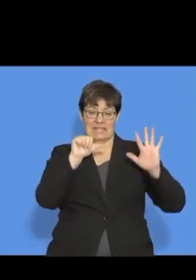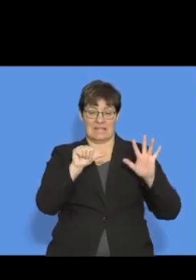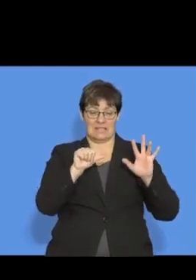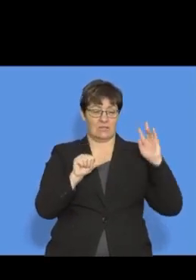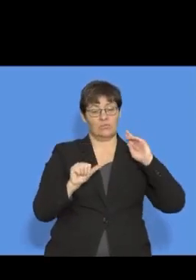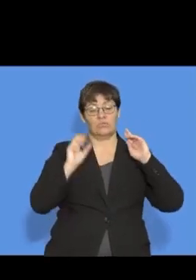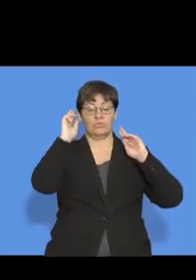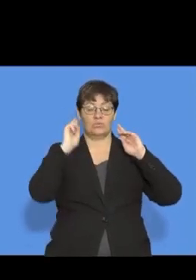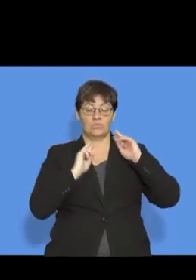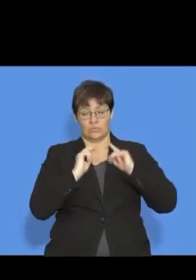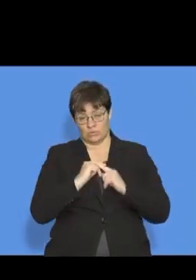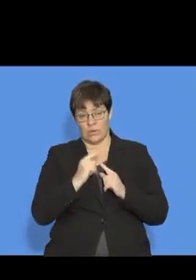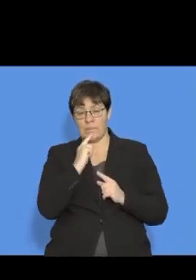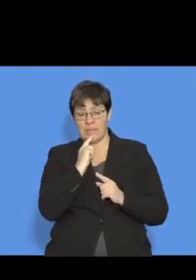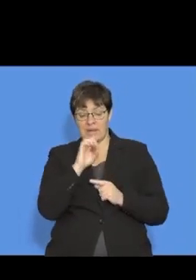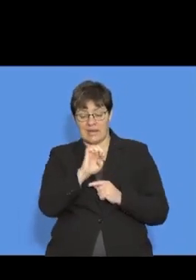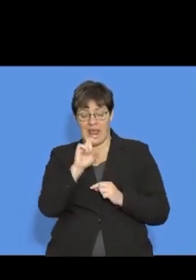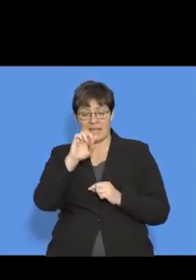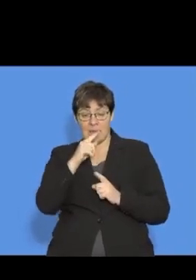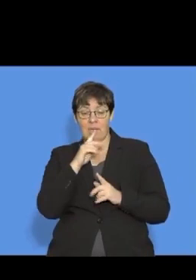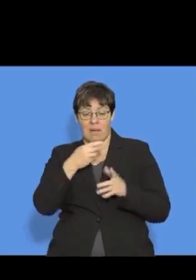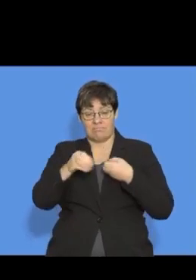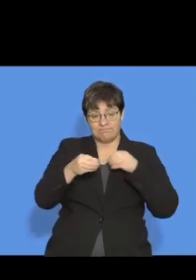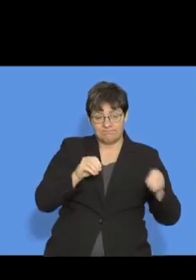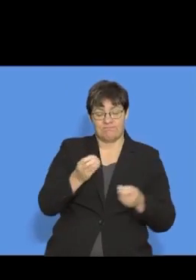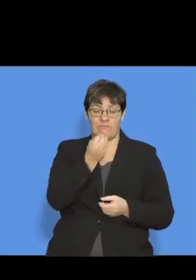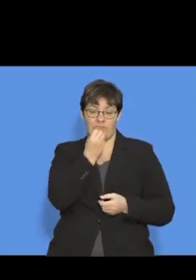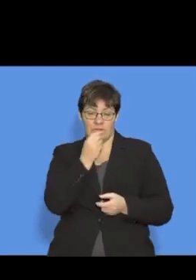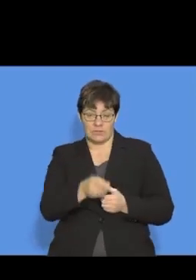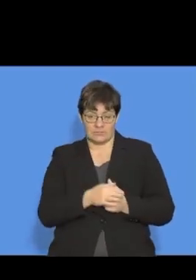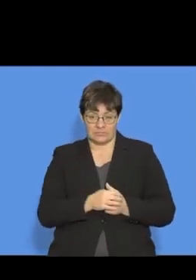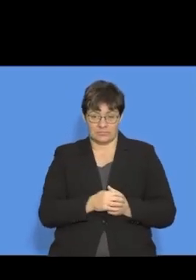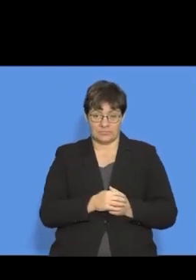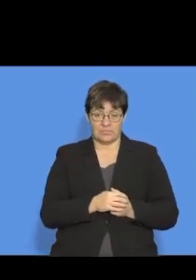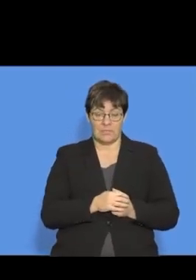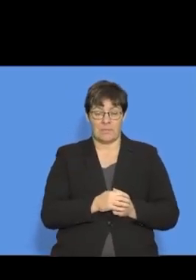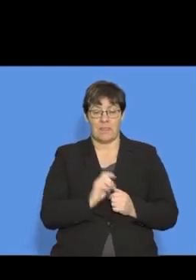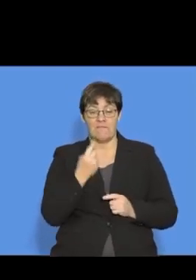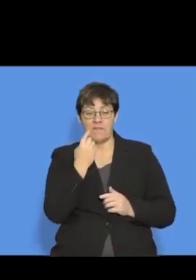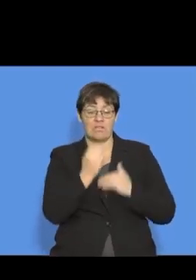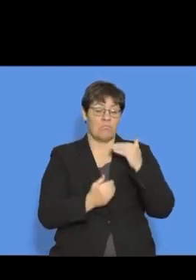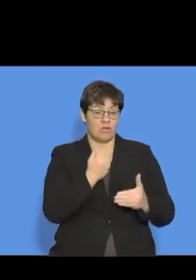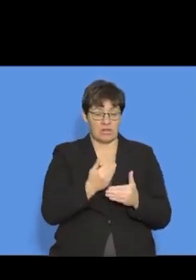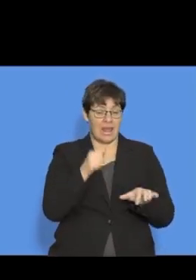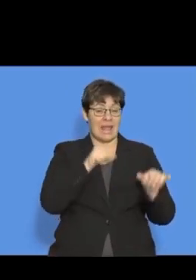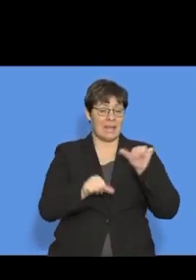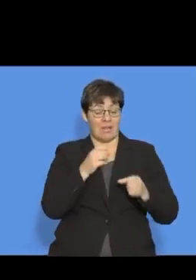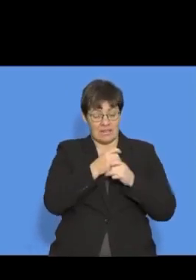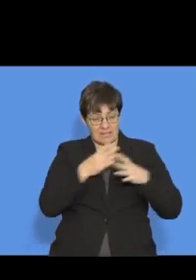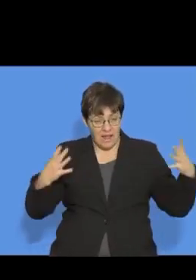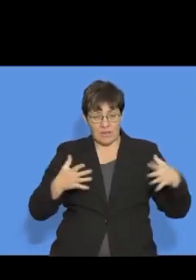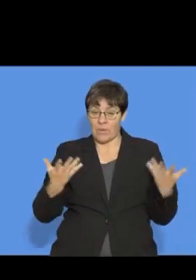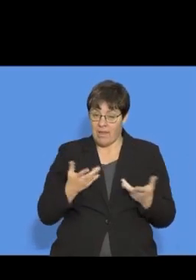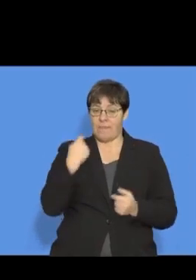which again contain enzymes which chemically break down your carbohydrates. So the first process of chemical